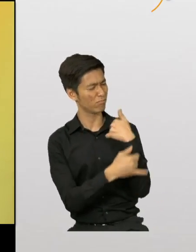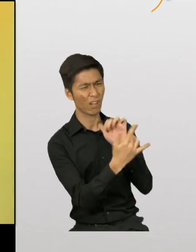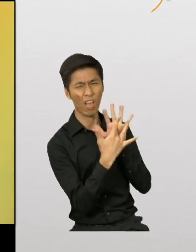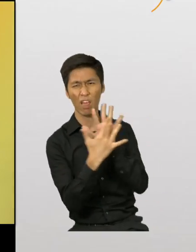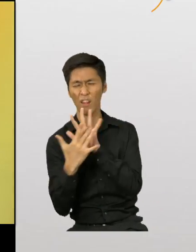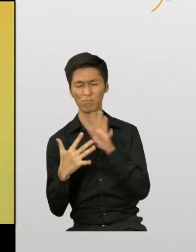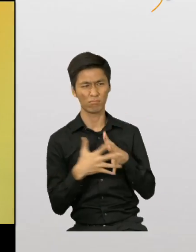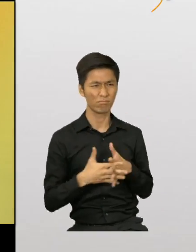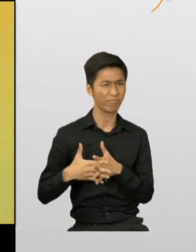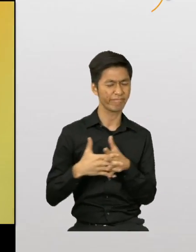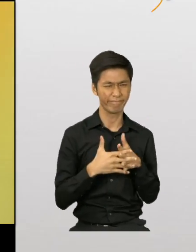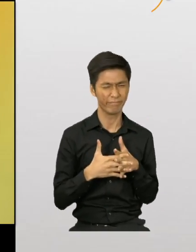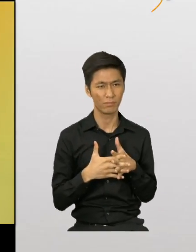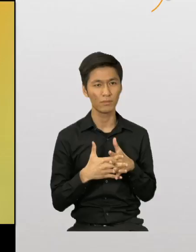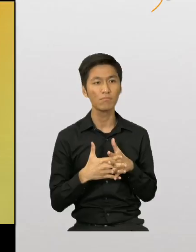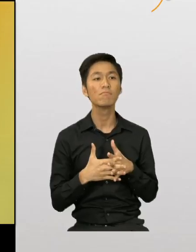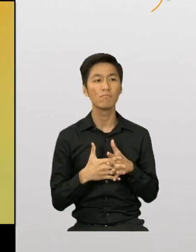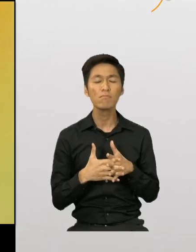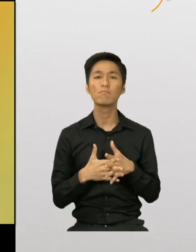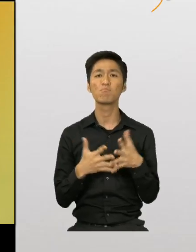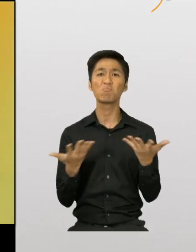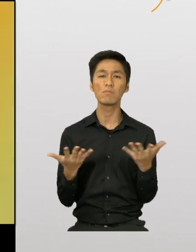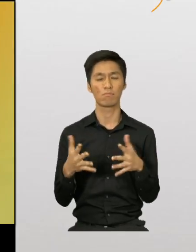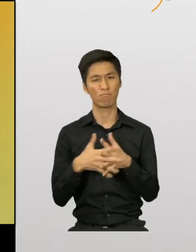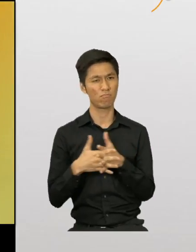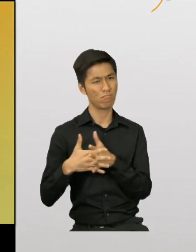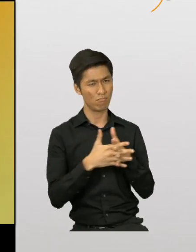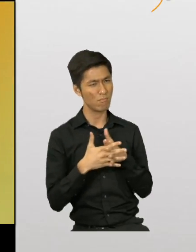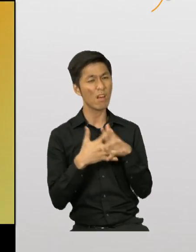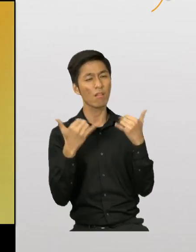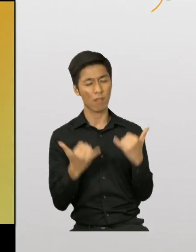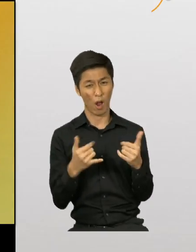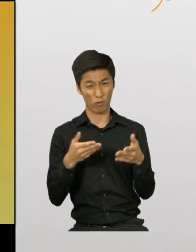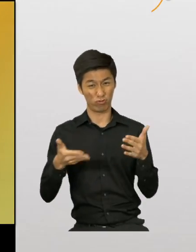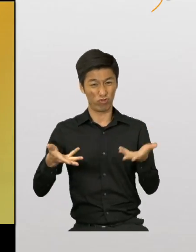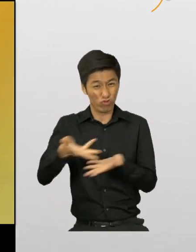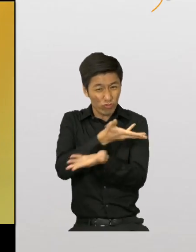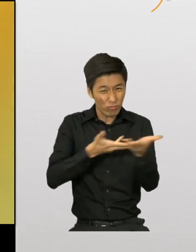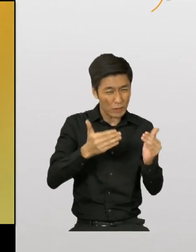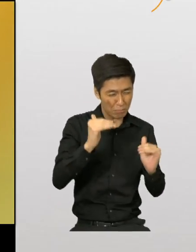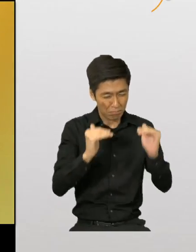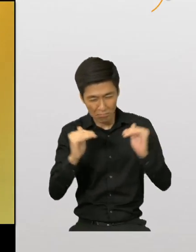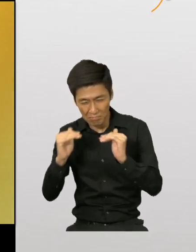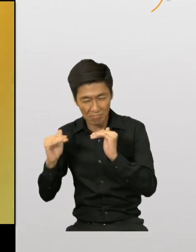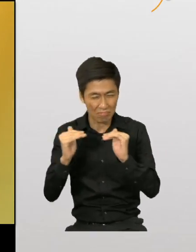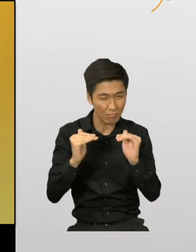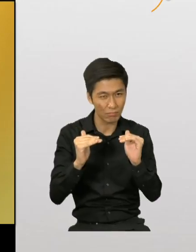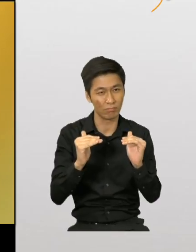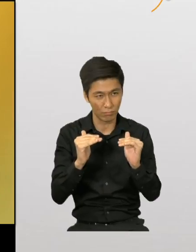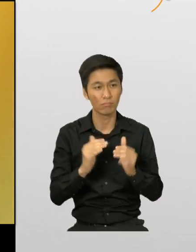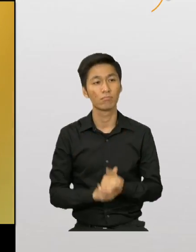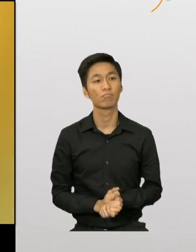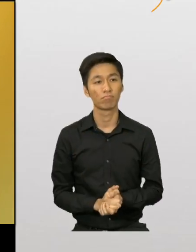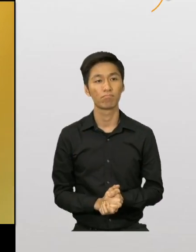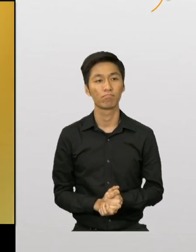of them. Thus, the US has made rebalancing trade a top priority.